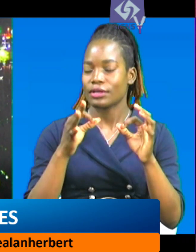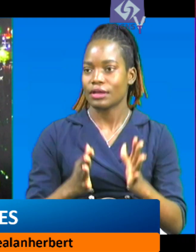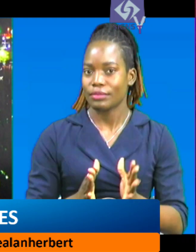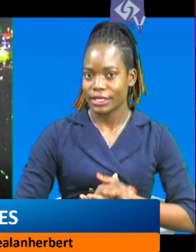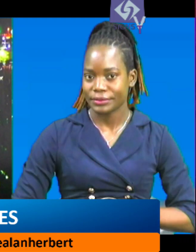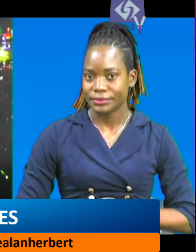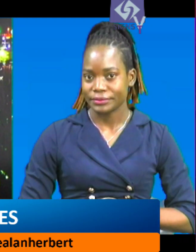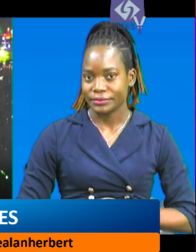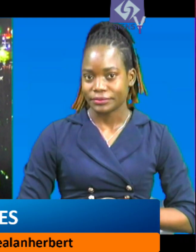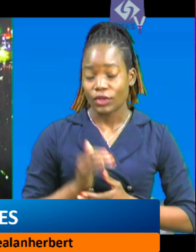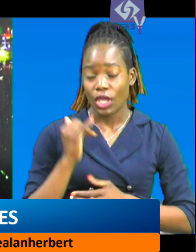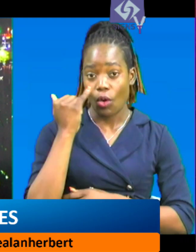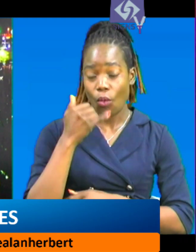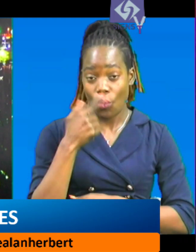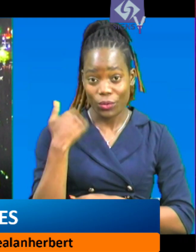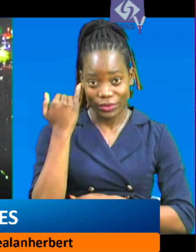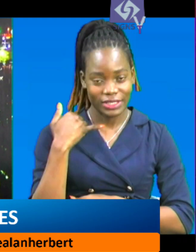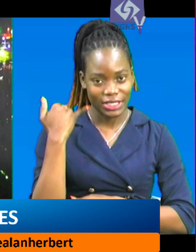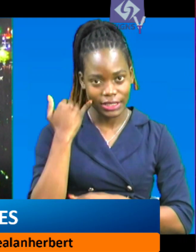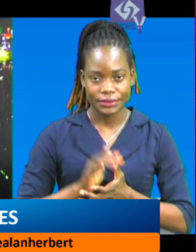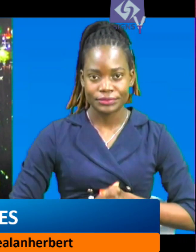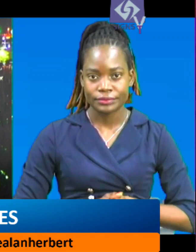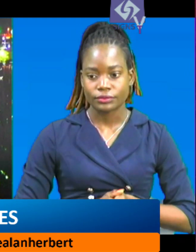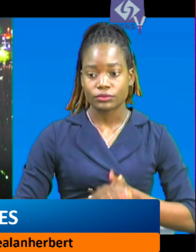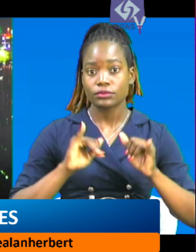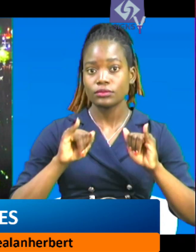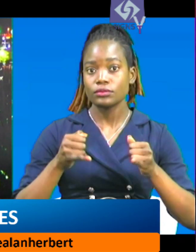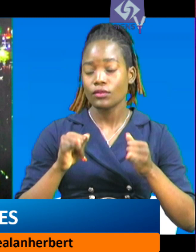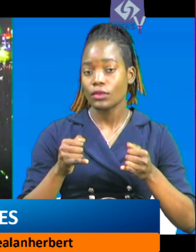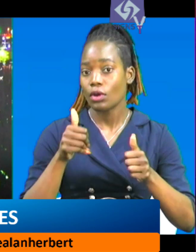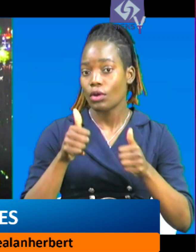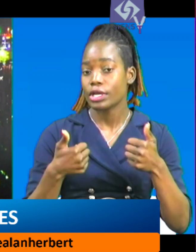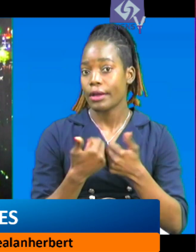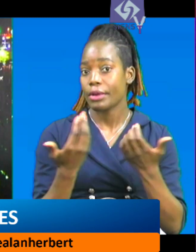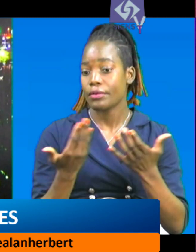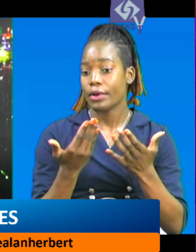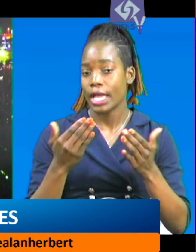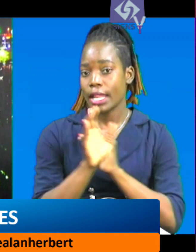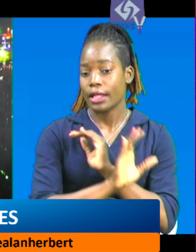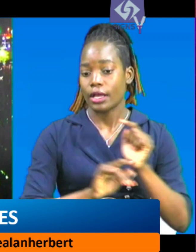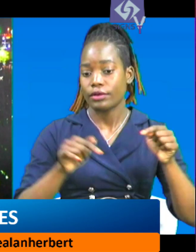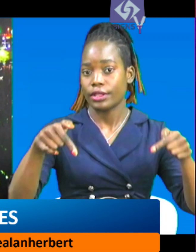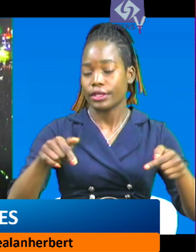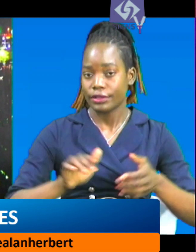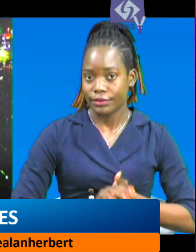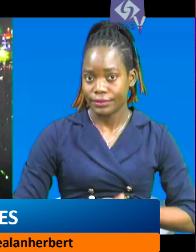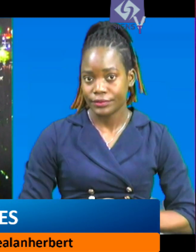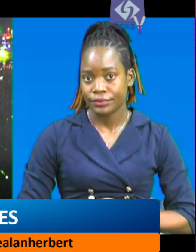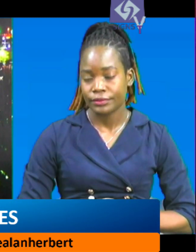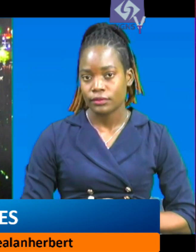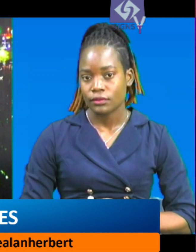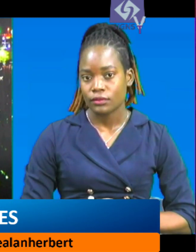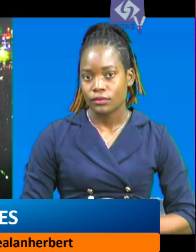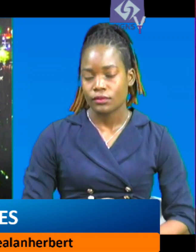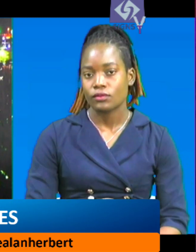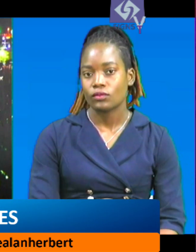Jedita Wafula. And these are the news that are making headlines in the country. And I want us to start it off with...